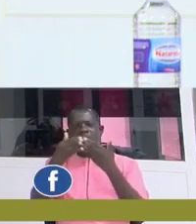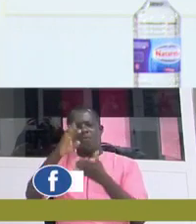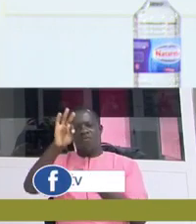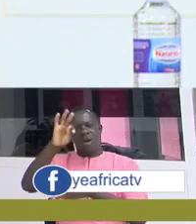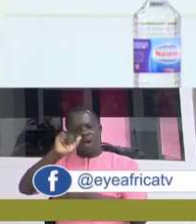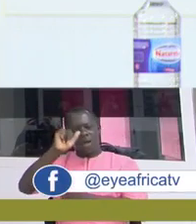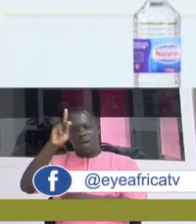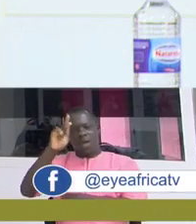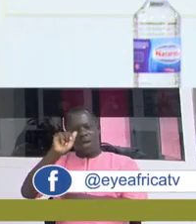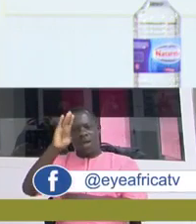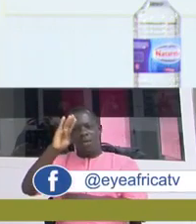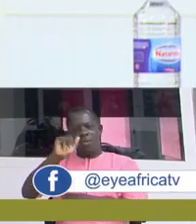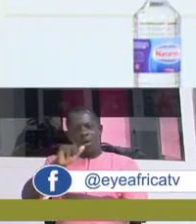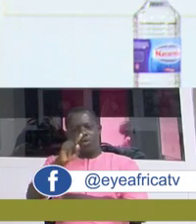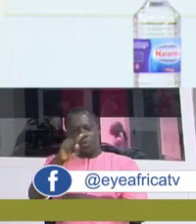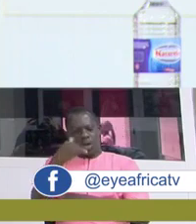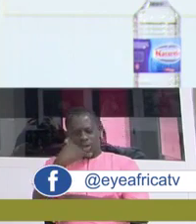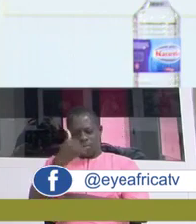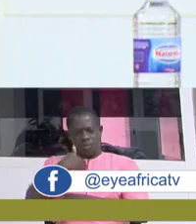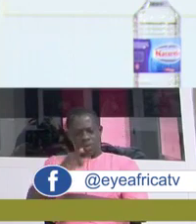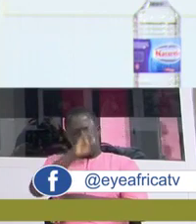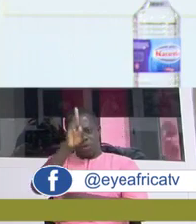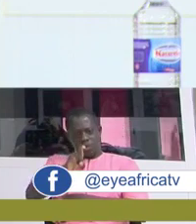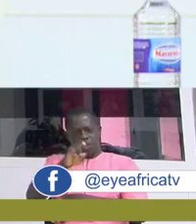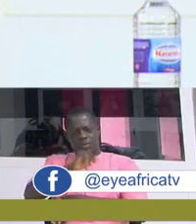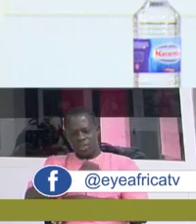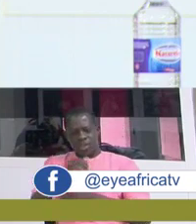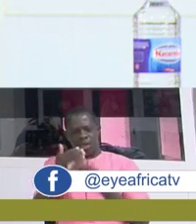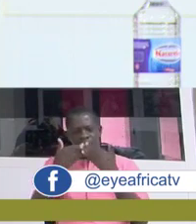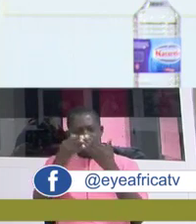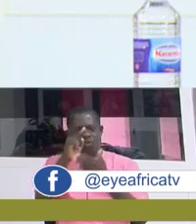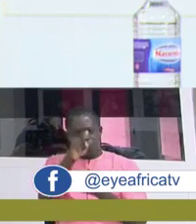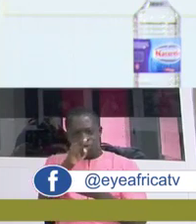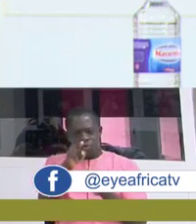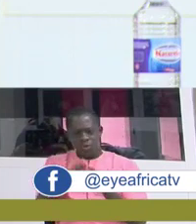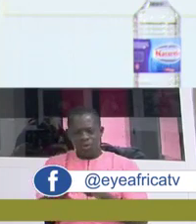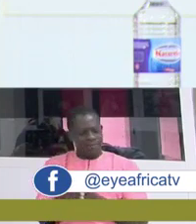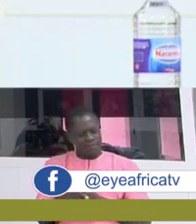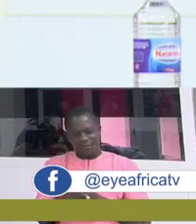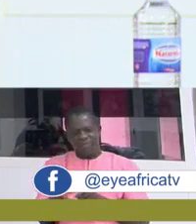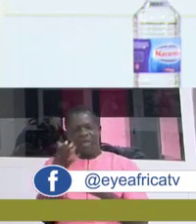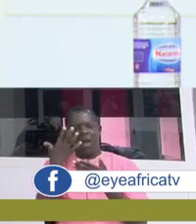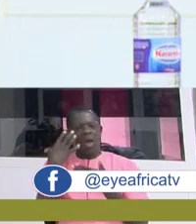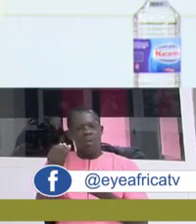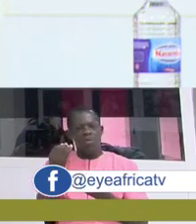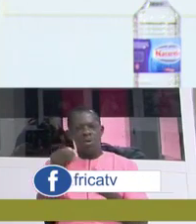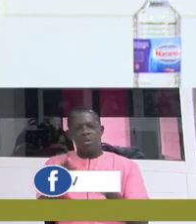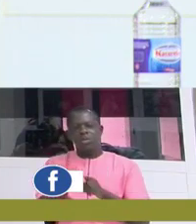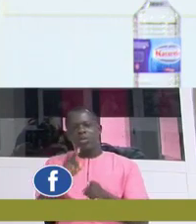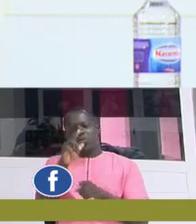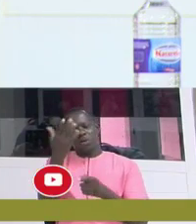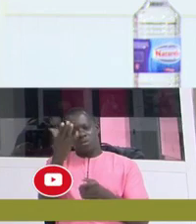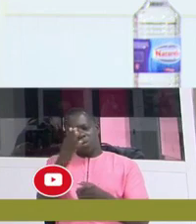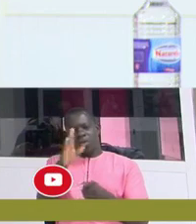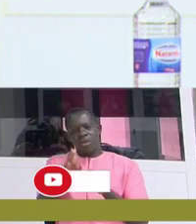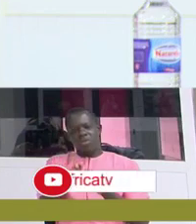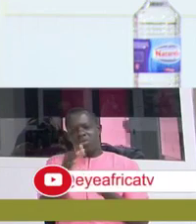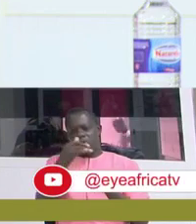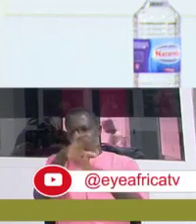to him, Fakaba. Yenye ninka ngafwe. You asked me and I told you. Ke akungujija. And you are shaking your head. Kwenye tani mbandiyele be programo nyunkono. He